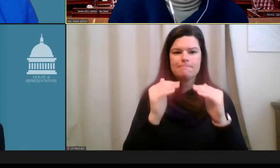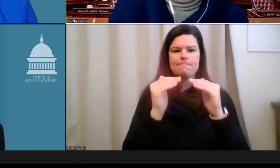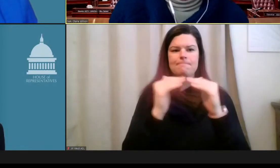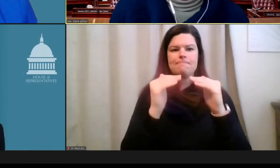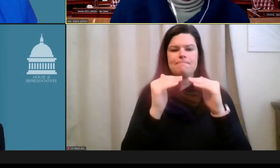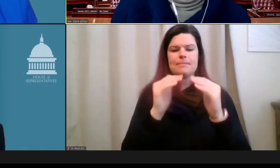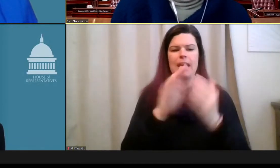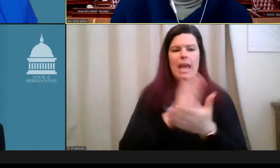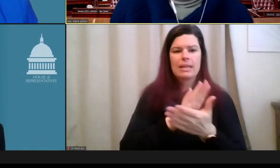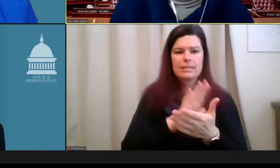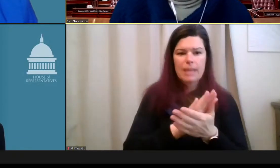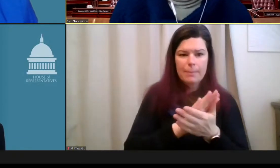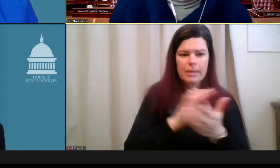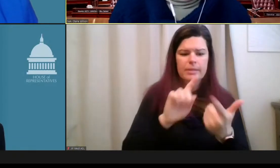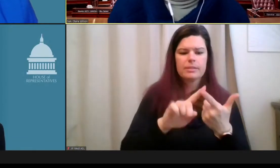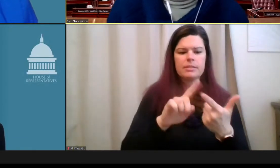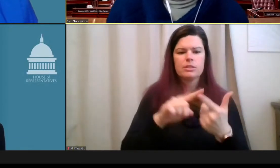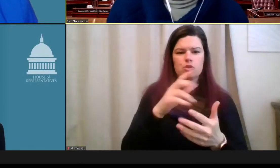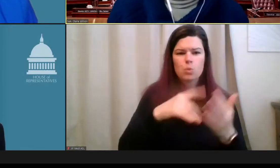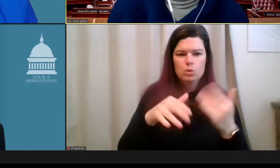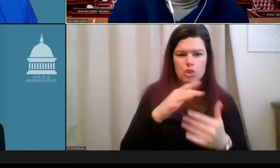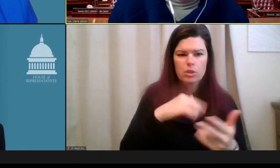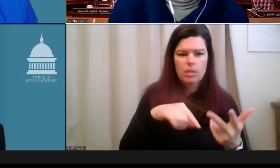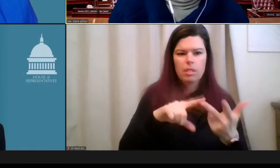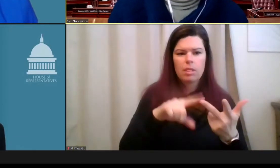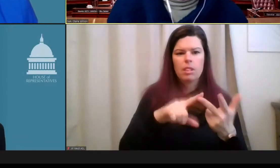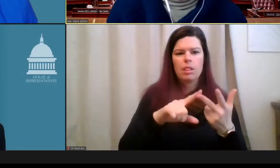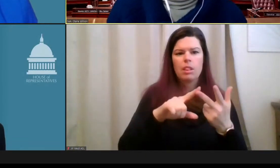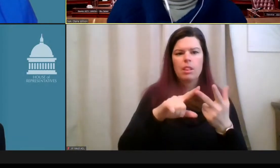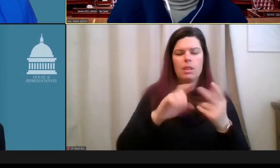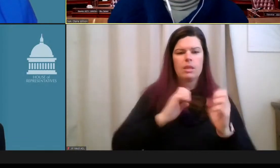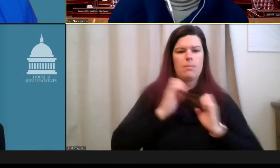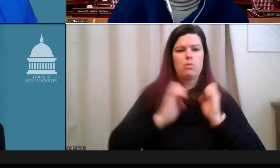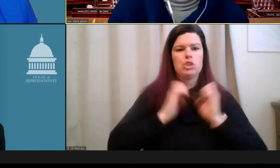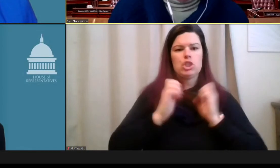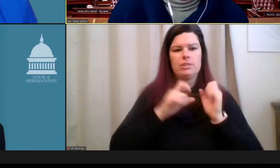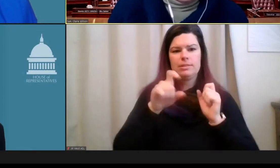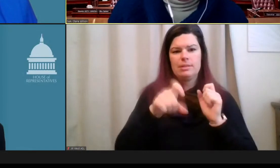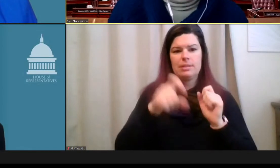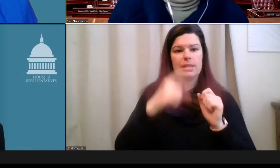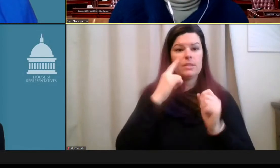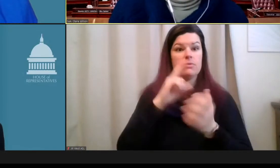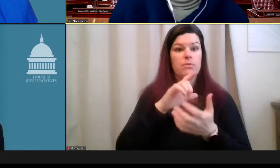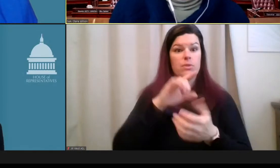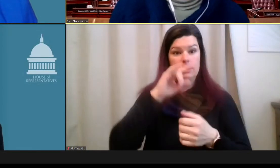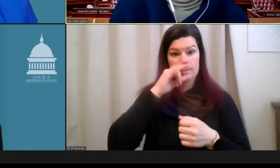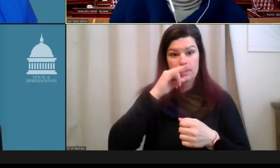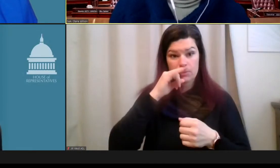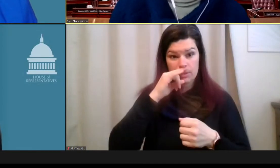of children in ways that does not impact or put at risk